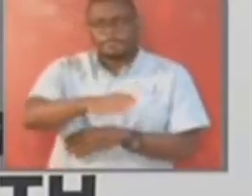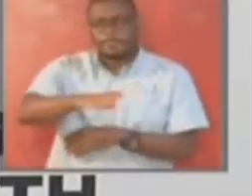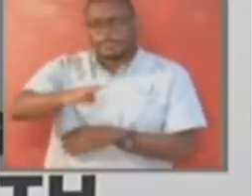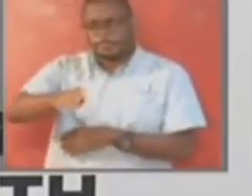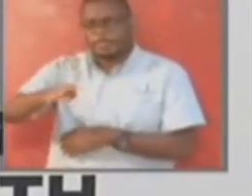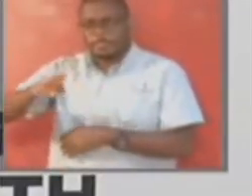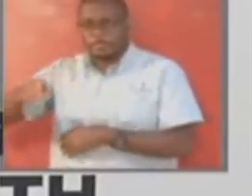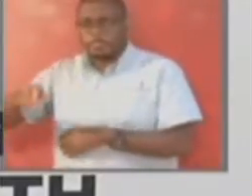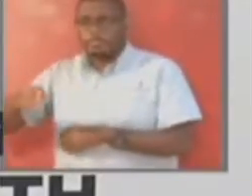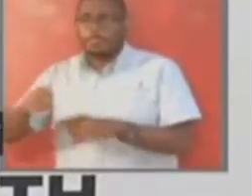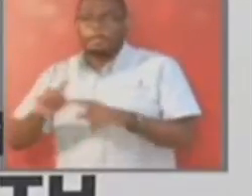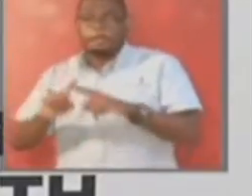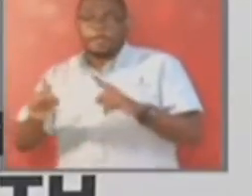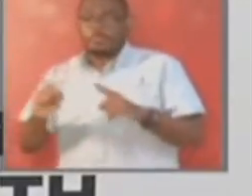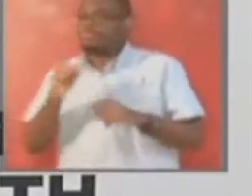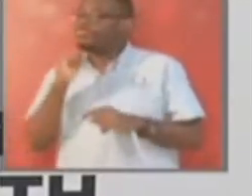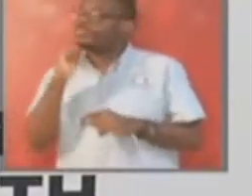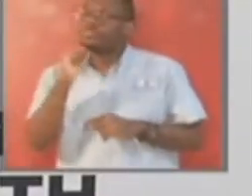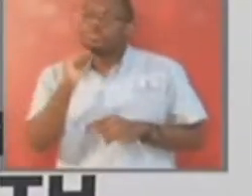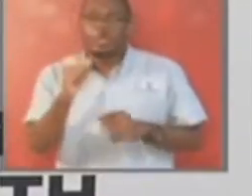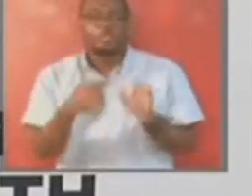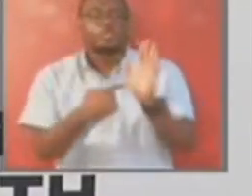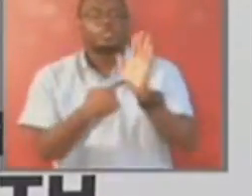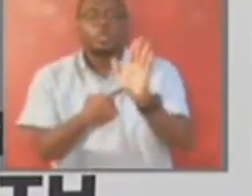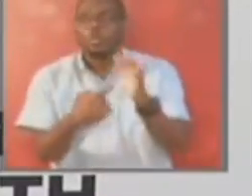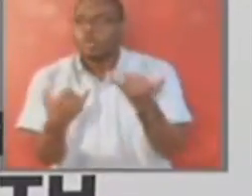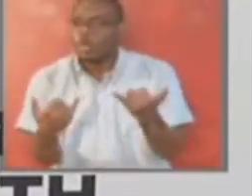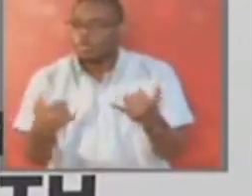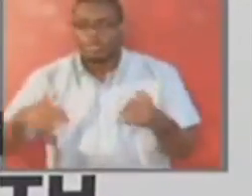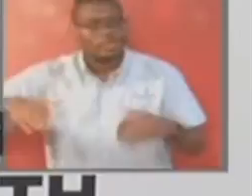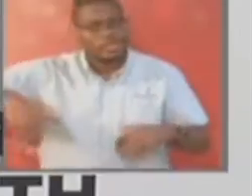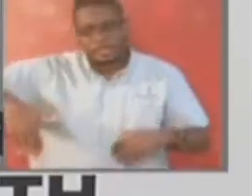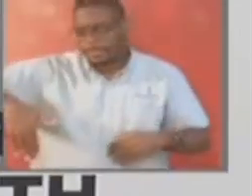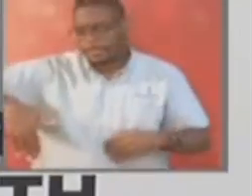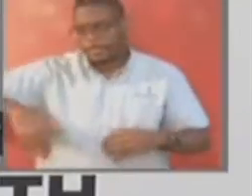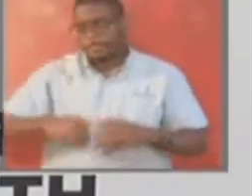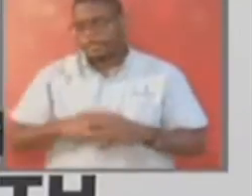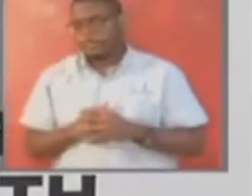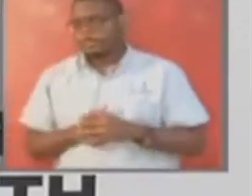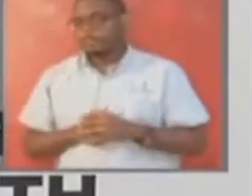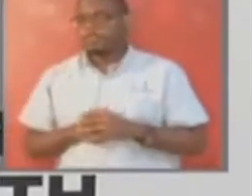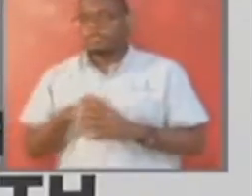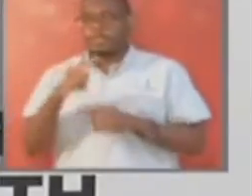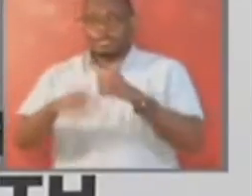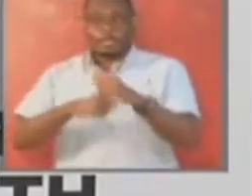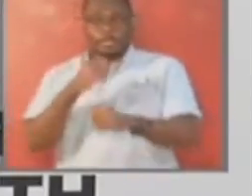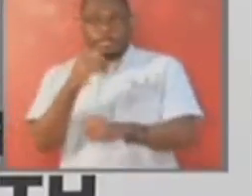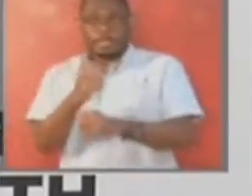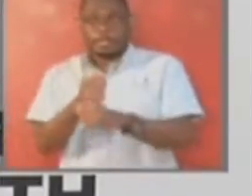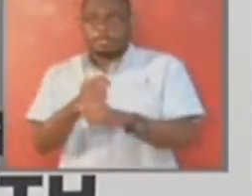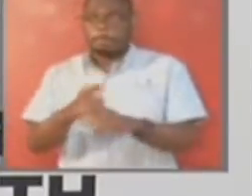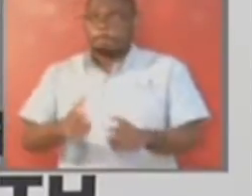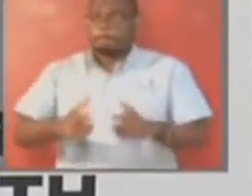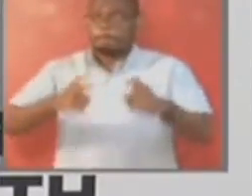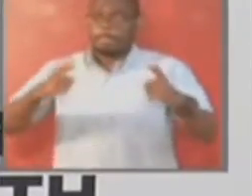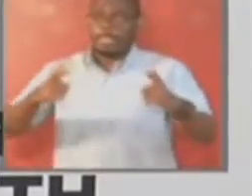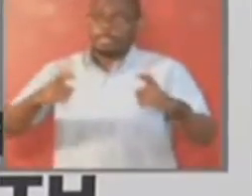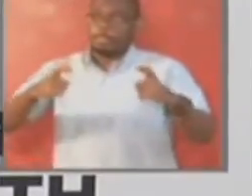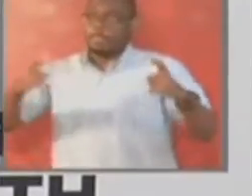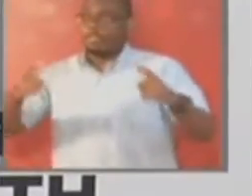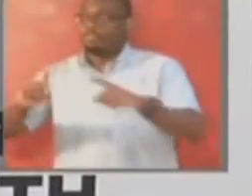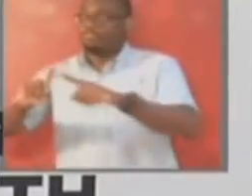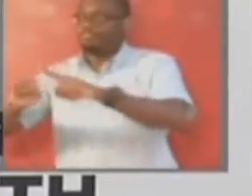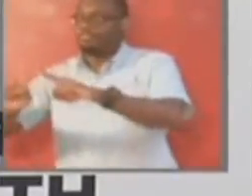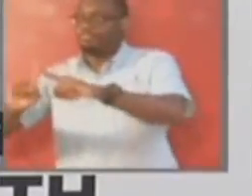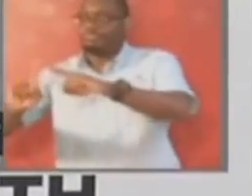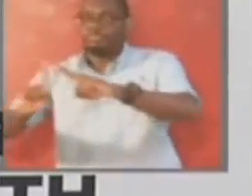shown, at least at this point, that these viruses and the subtypes have significant differences in terms of the way they are transmitted